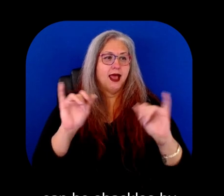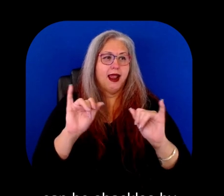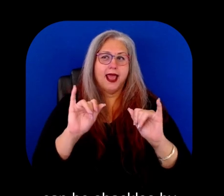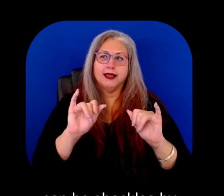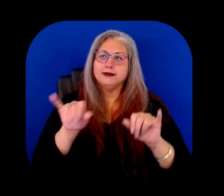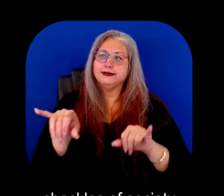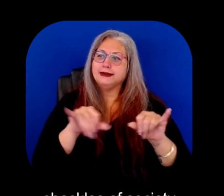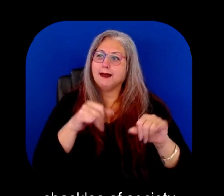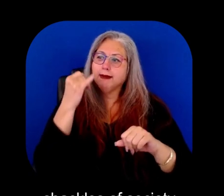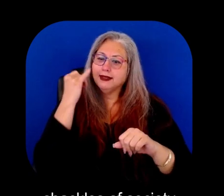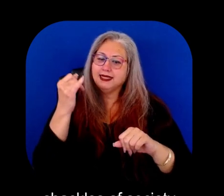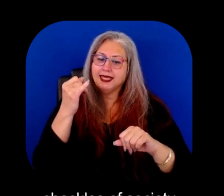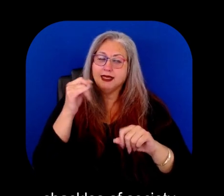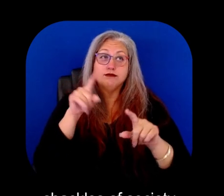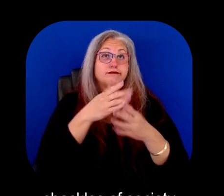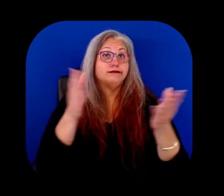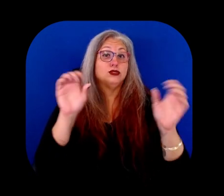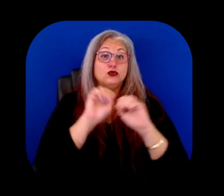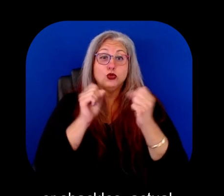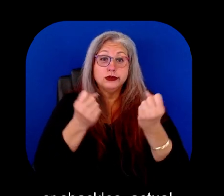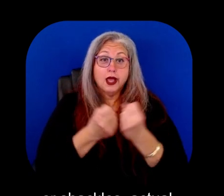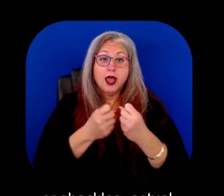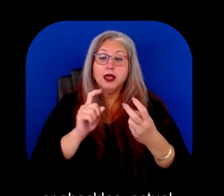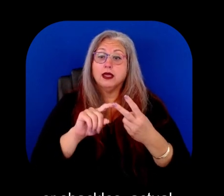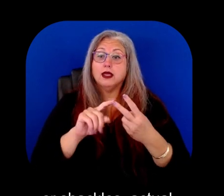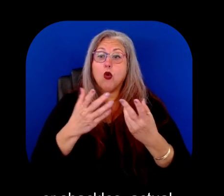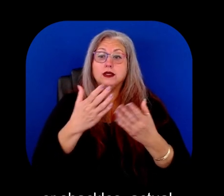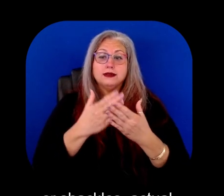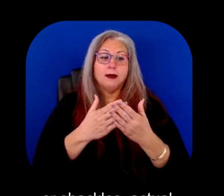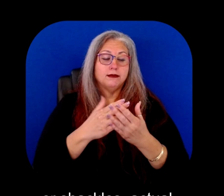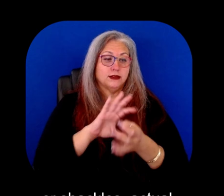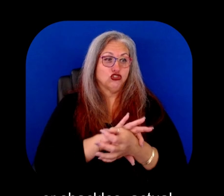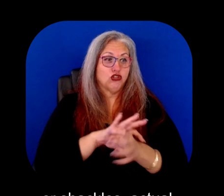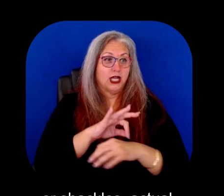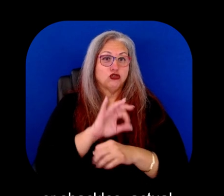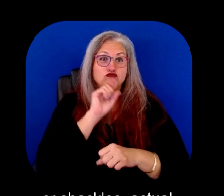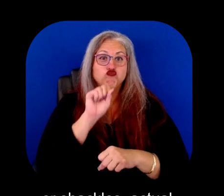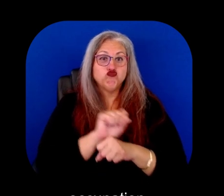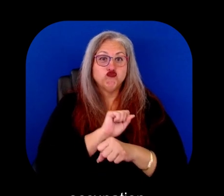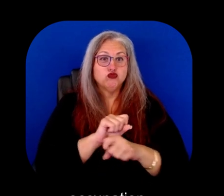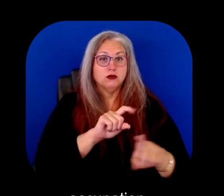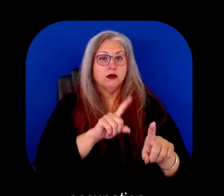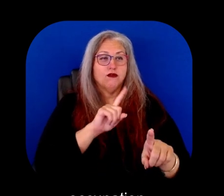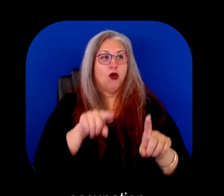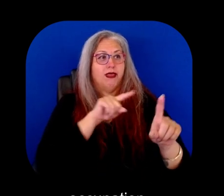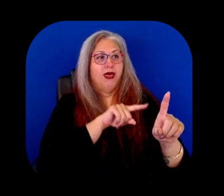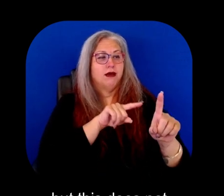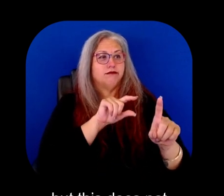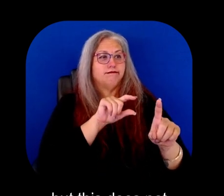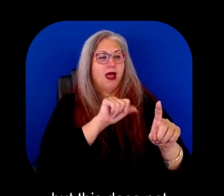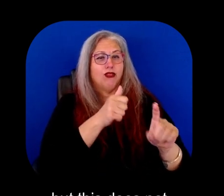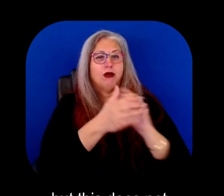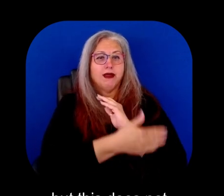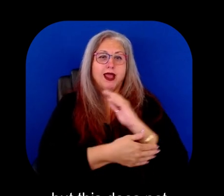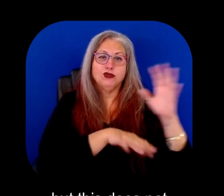by shackles of society, or shackles, actual shackles by the occupation.